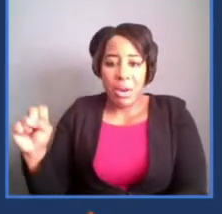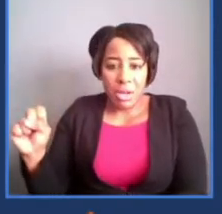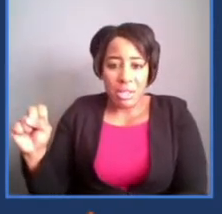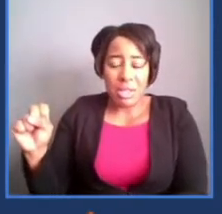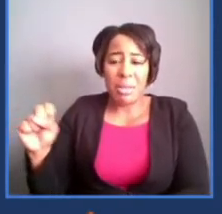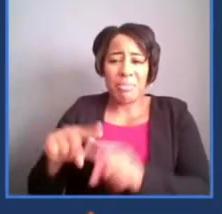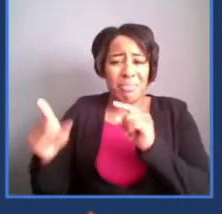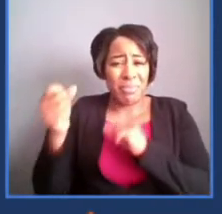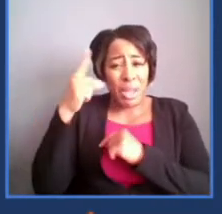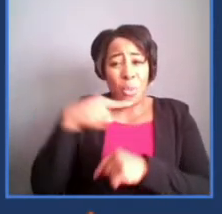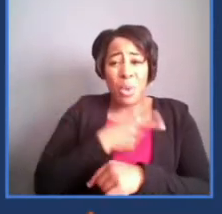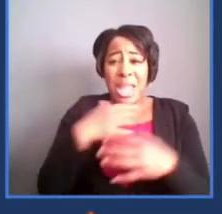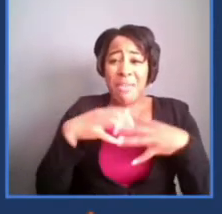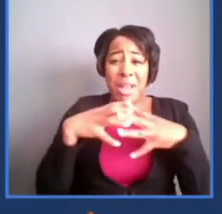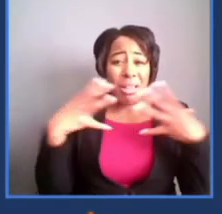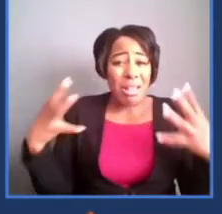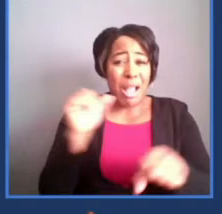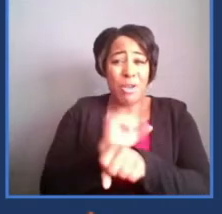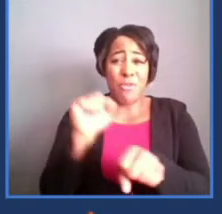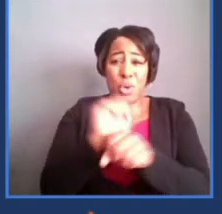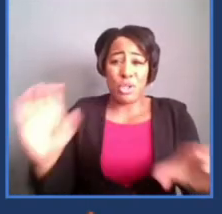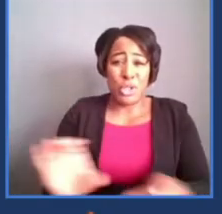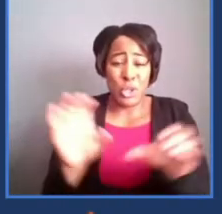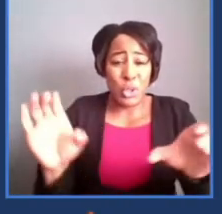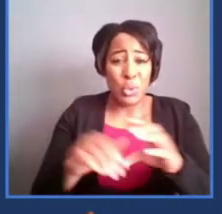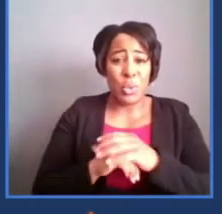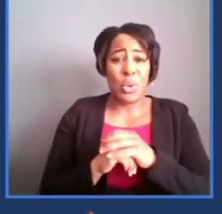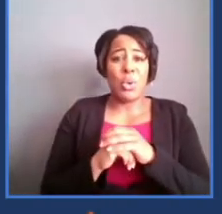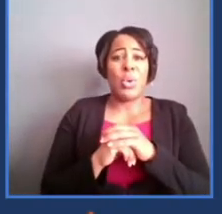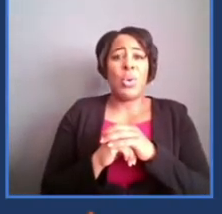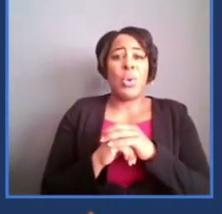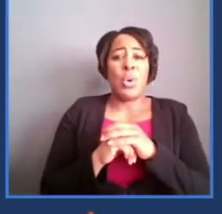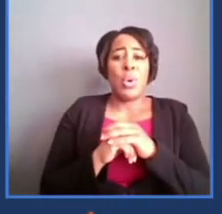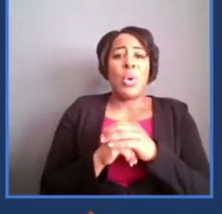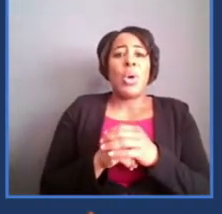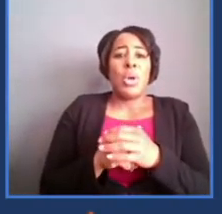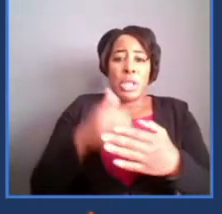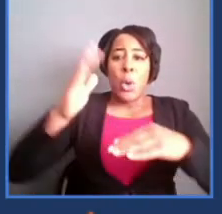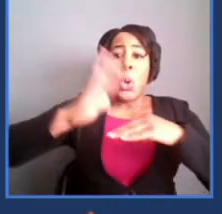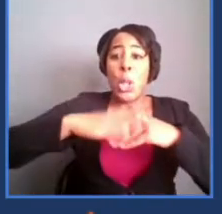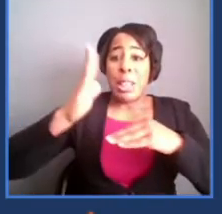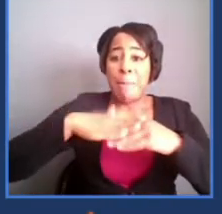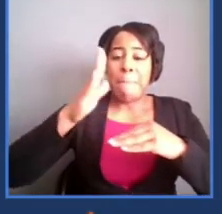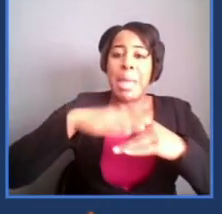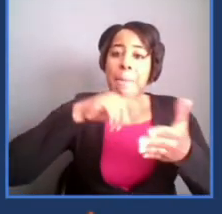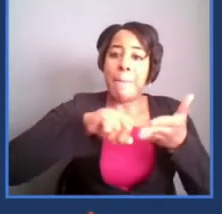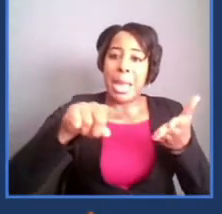capital. We need to raise the minimum wage to $15.